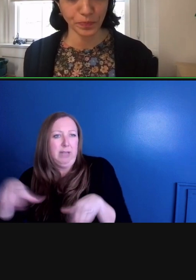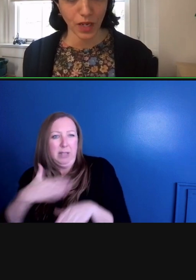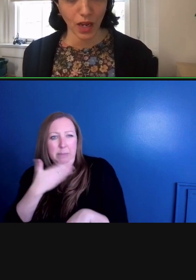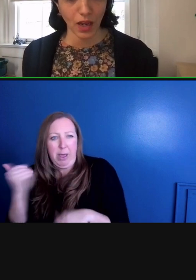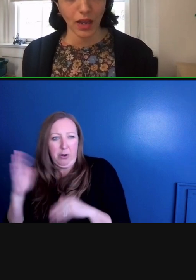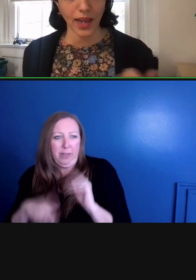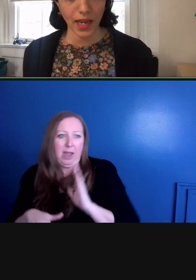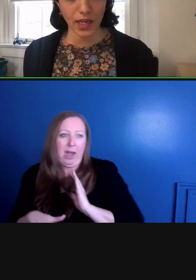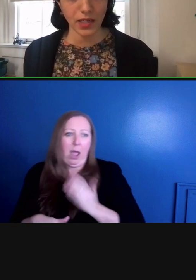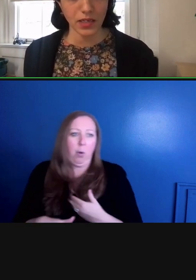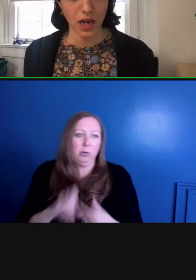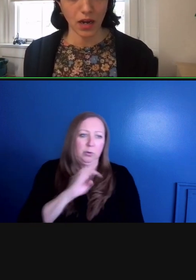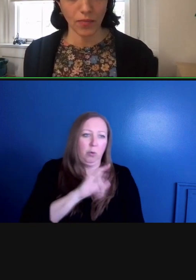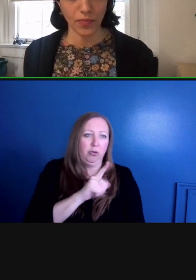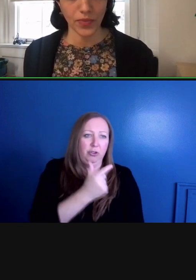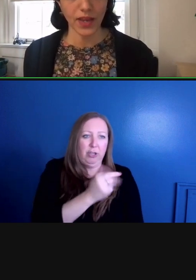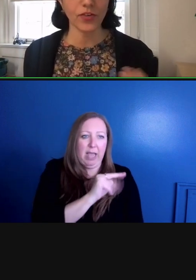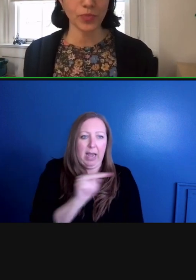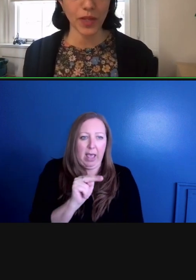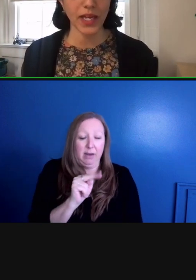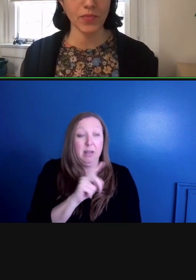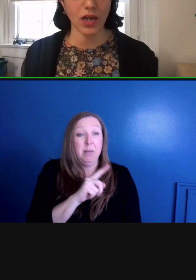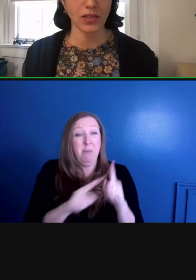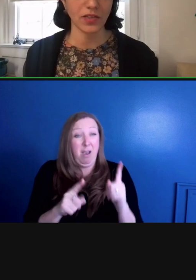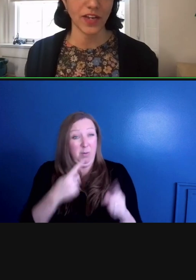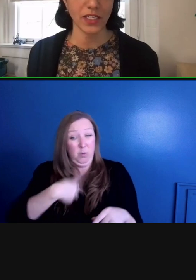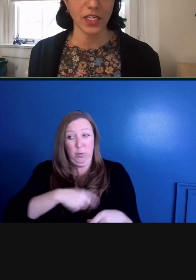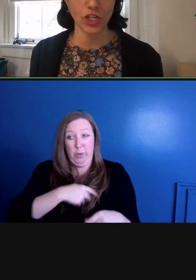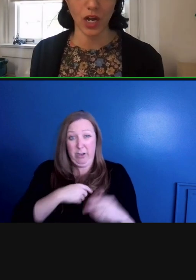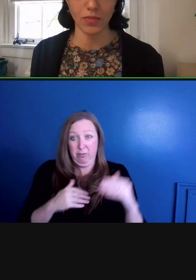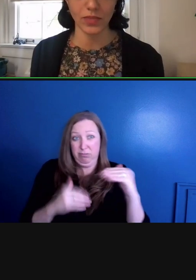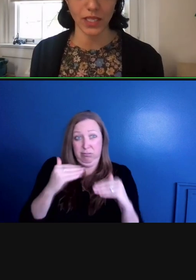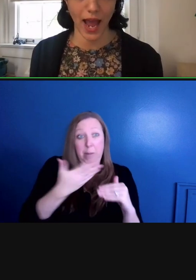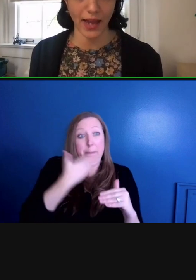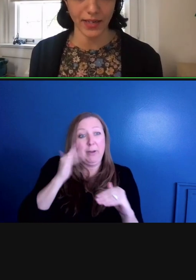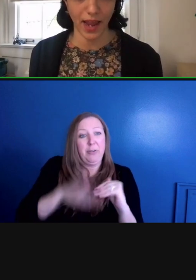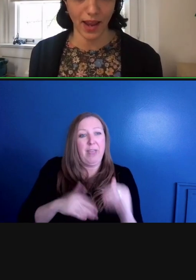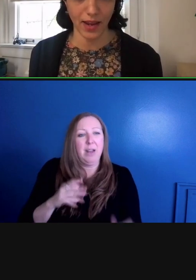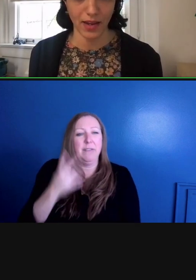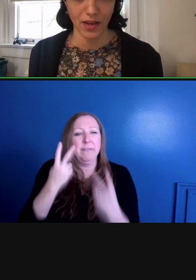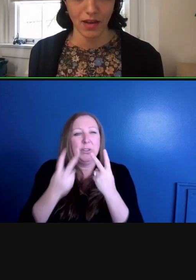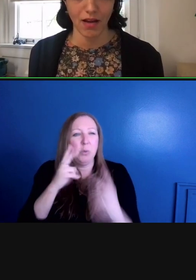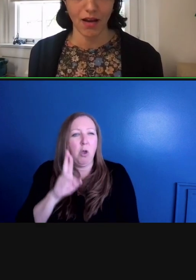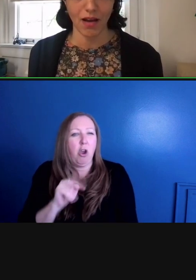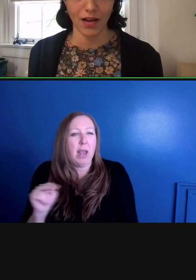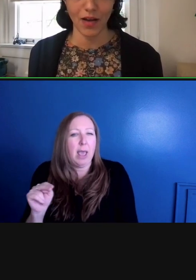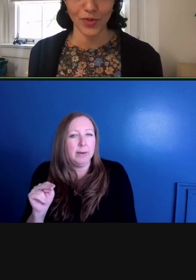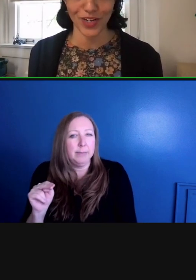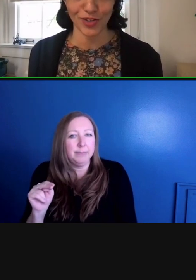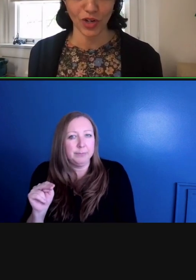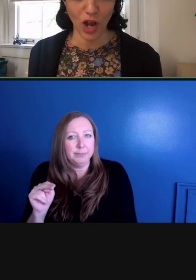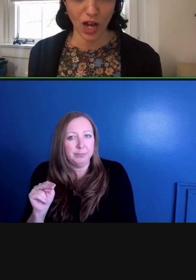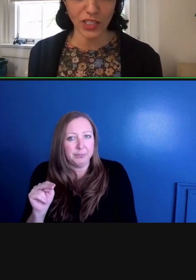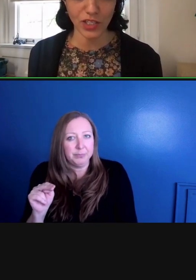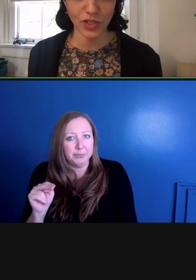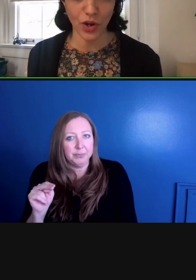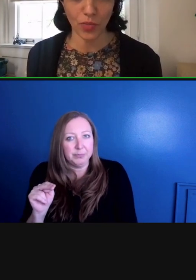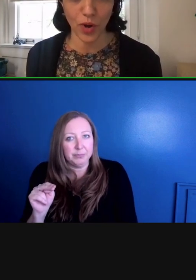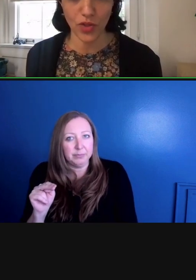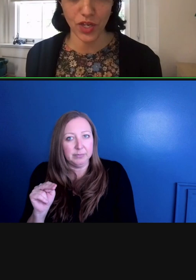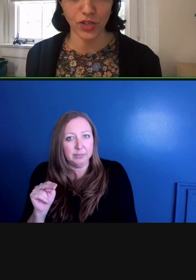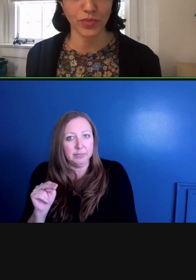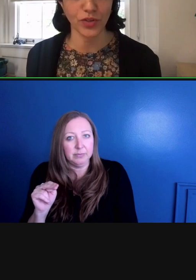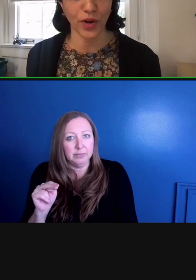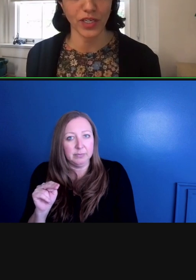model. And the inverse planning model's advantage comes at a computational cost.